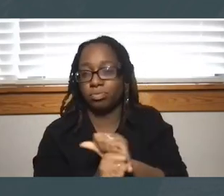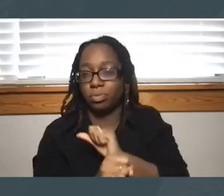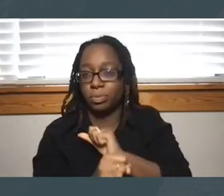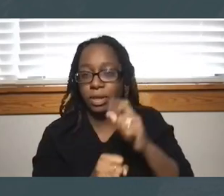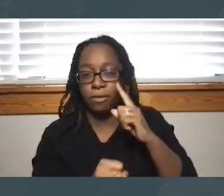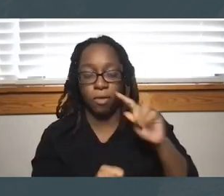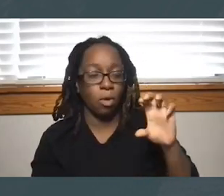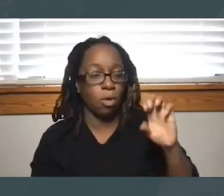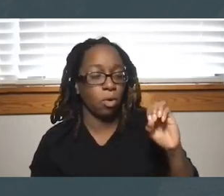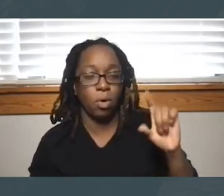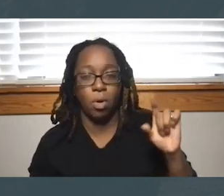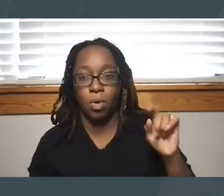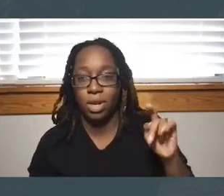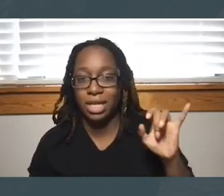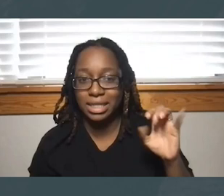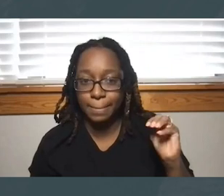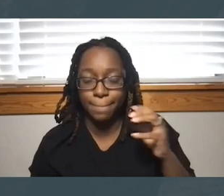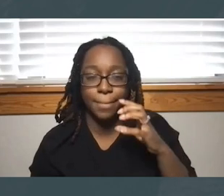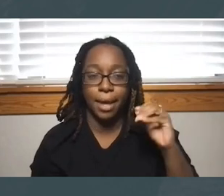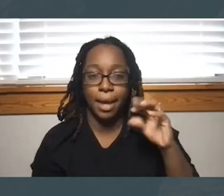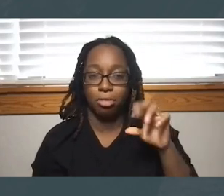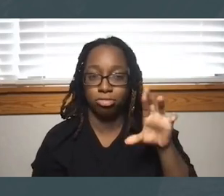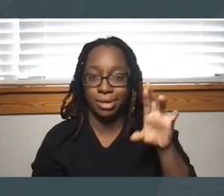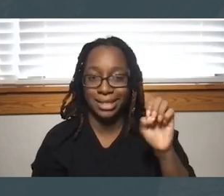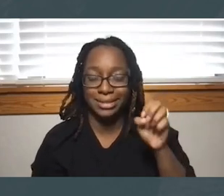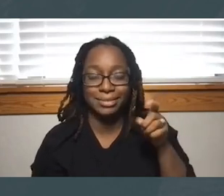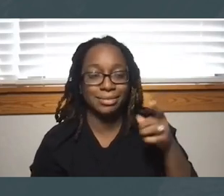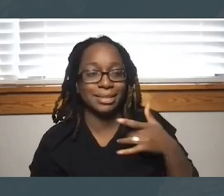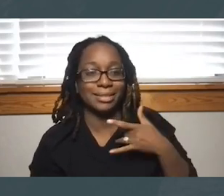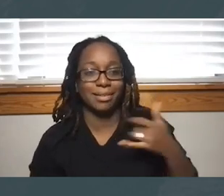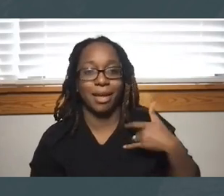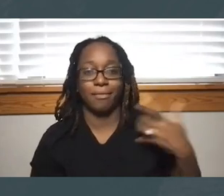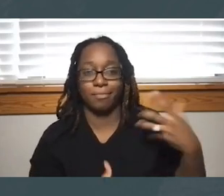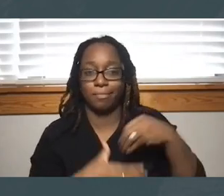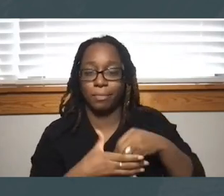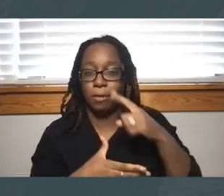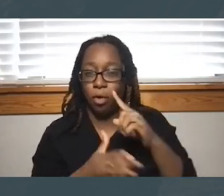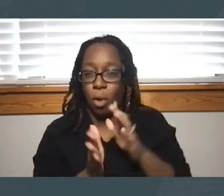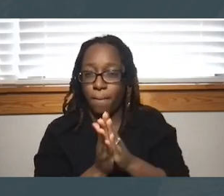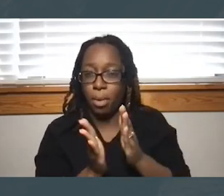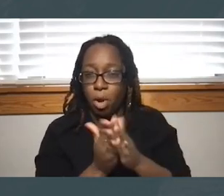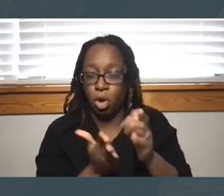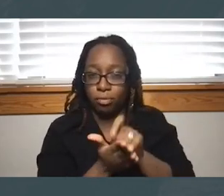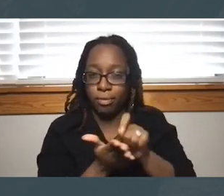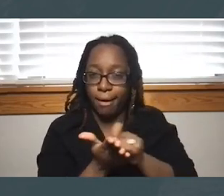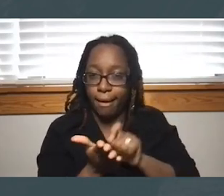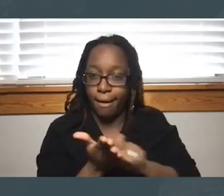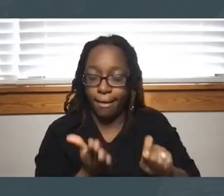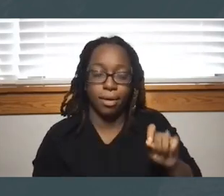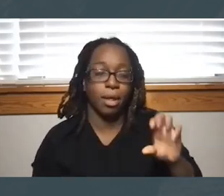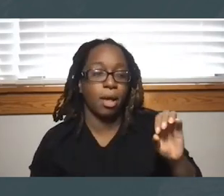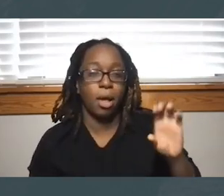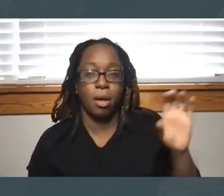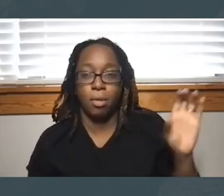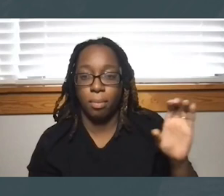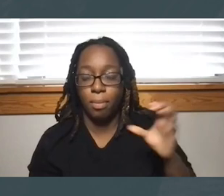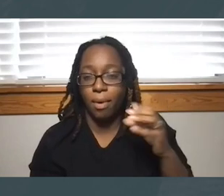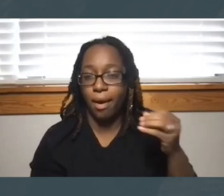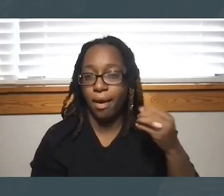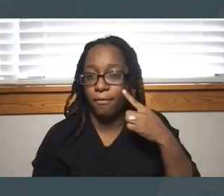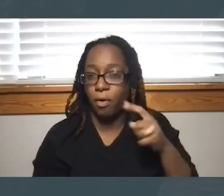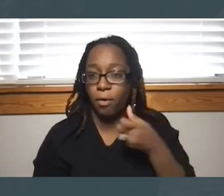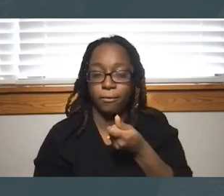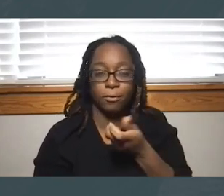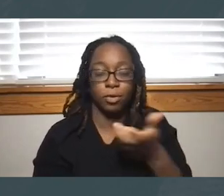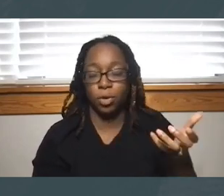order. He's co-editor of the Roman and Little Ford book series, Quilombo, International Relations and Colonial Question,